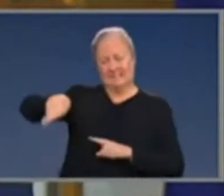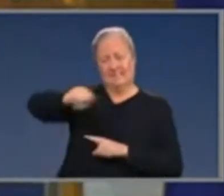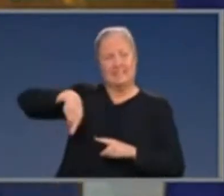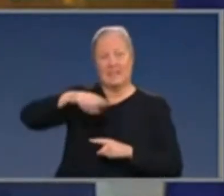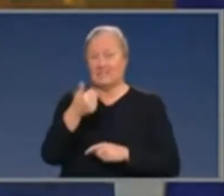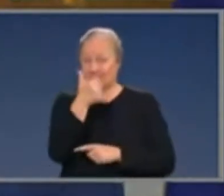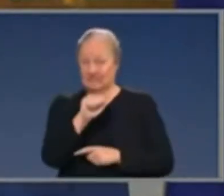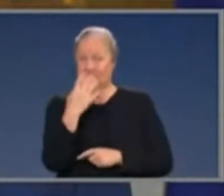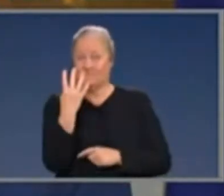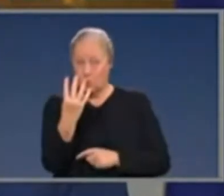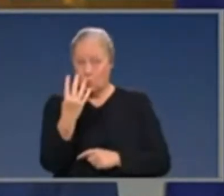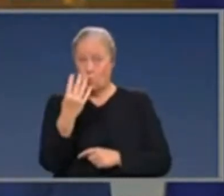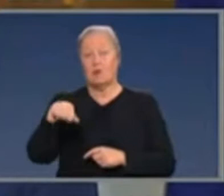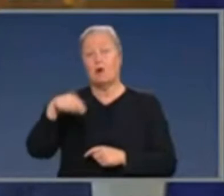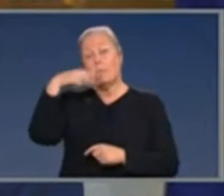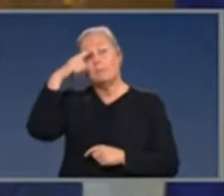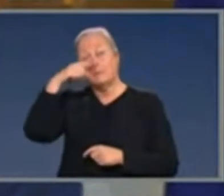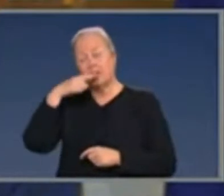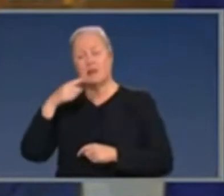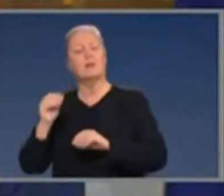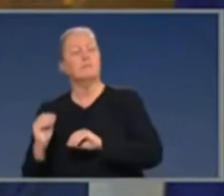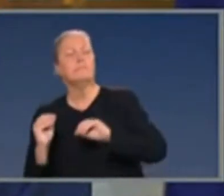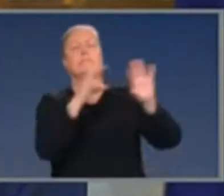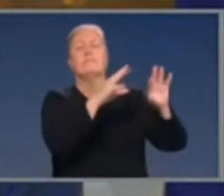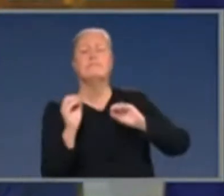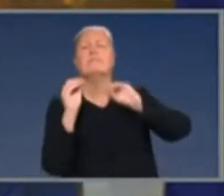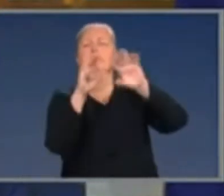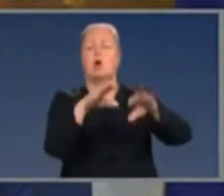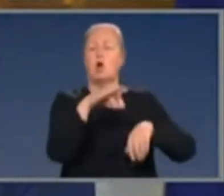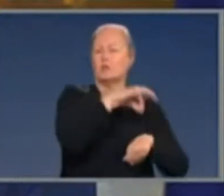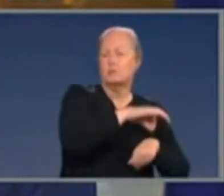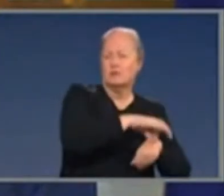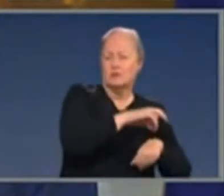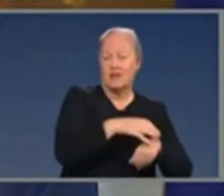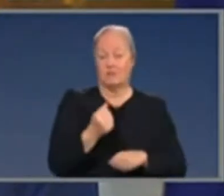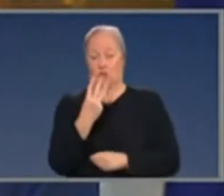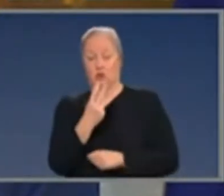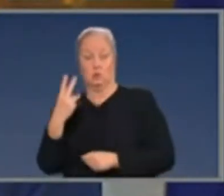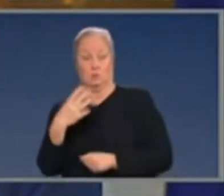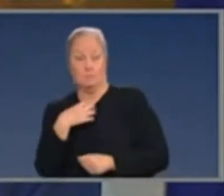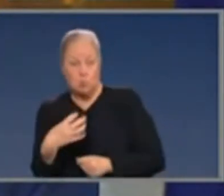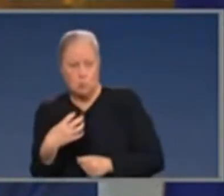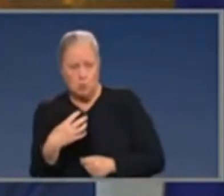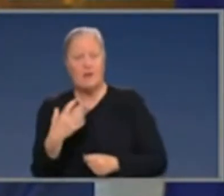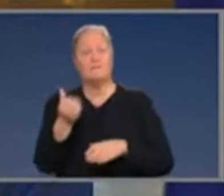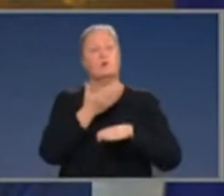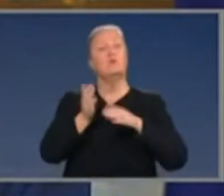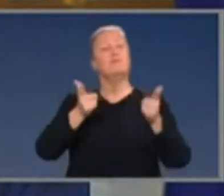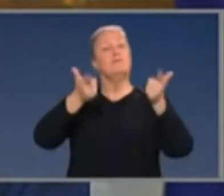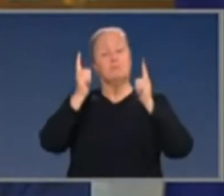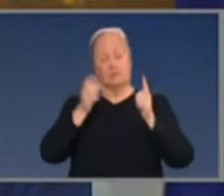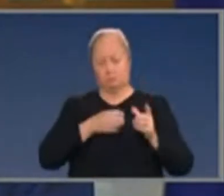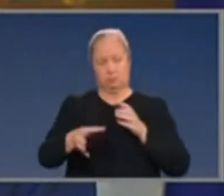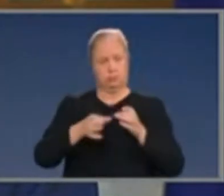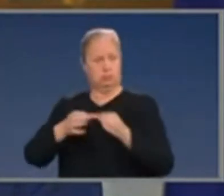facility. 64 have now been moved to hospital settings. There are 32 remaining. There is new management on site,